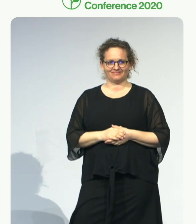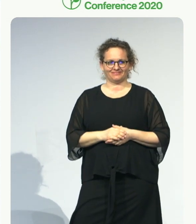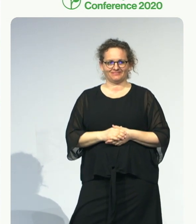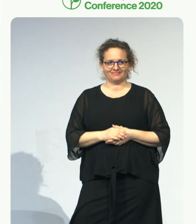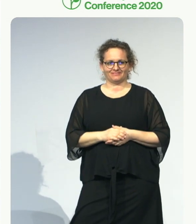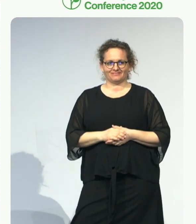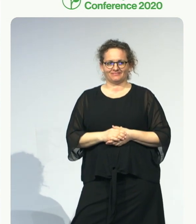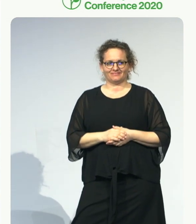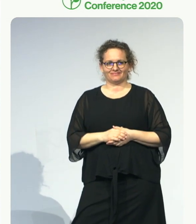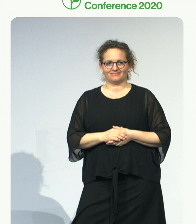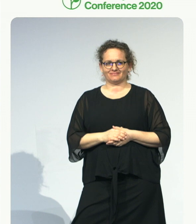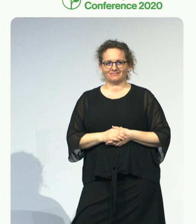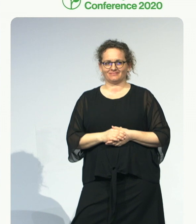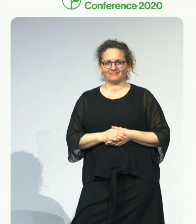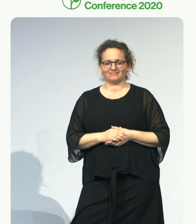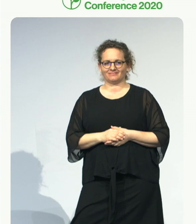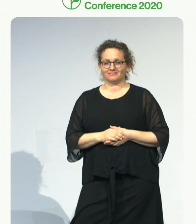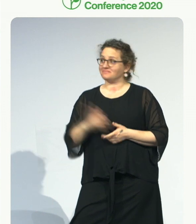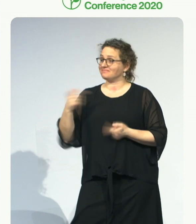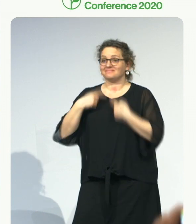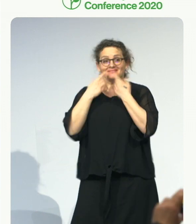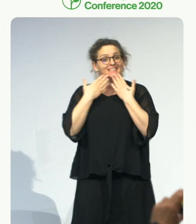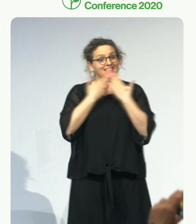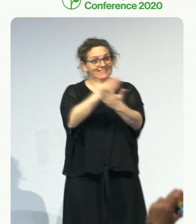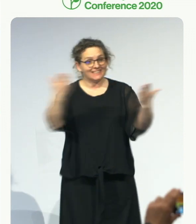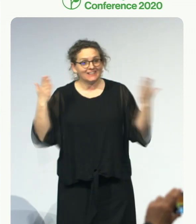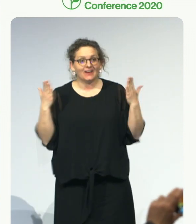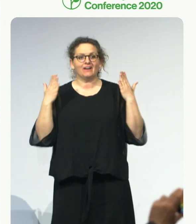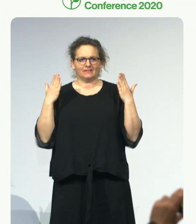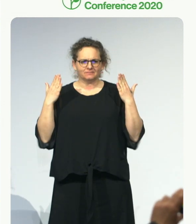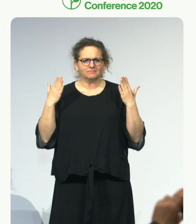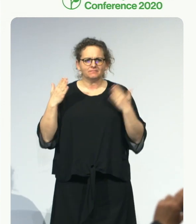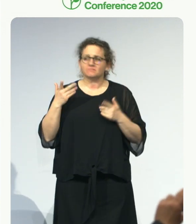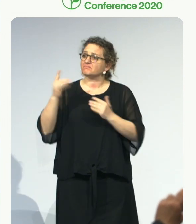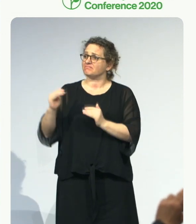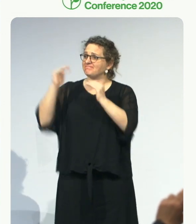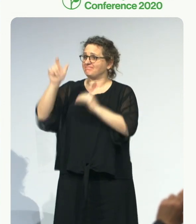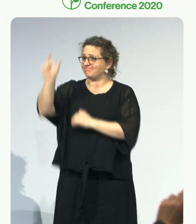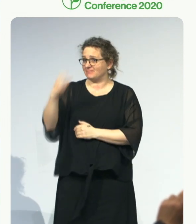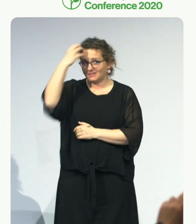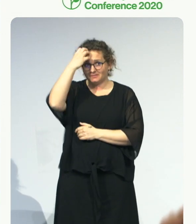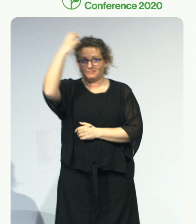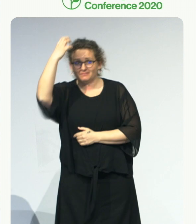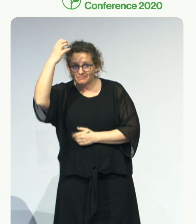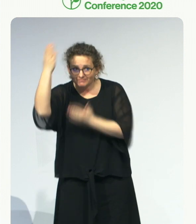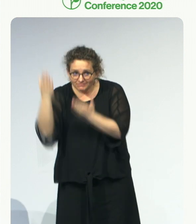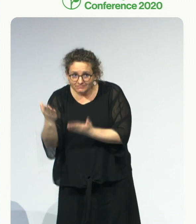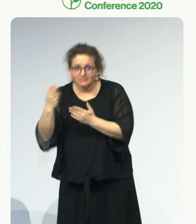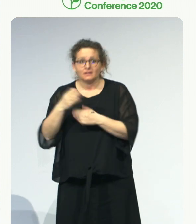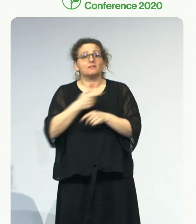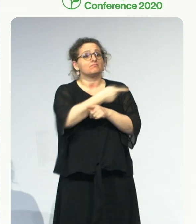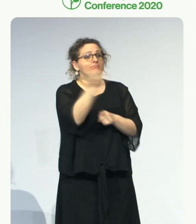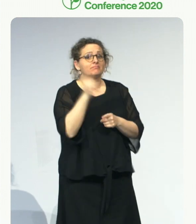Thank you very much. Royal Highness, dear ambassadors, dear Mr. Essl, ladies